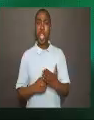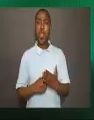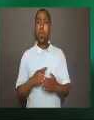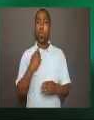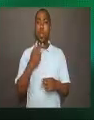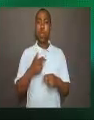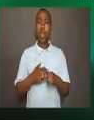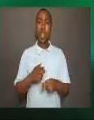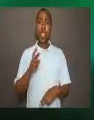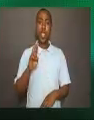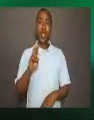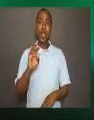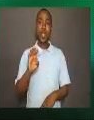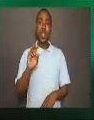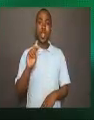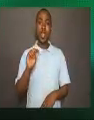renal circulation.